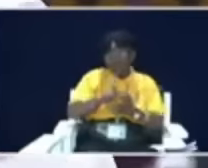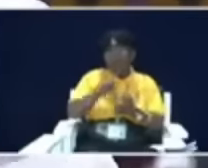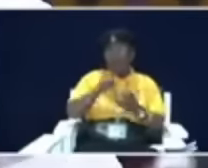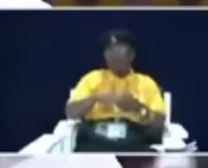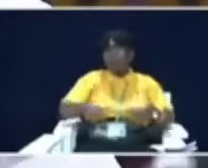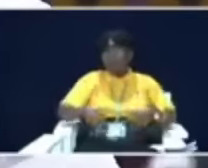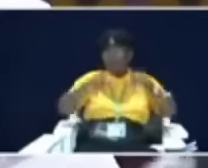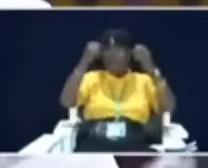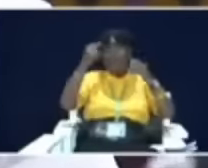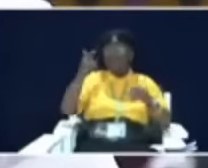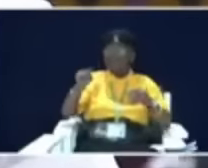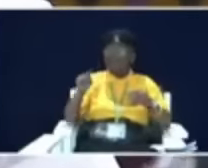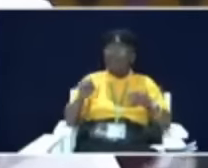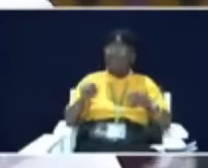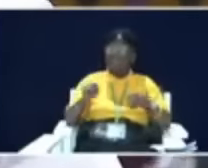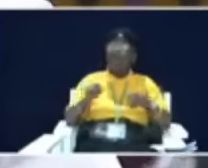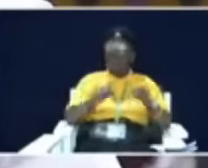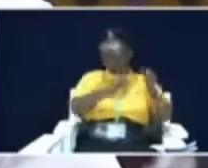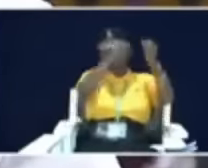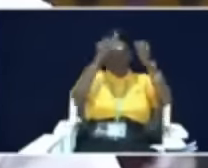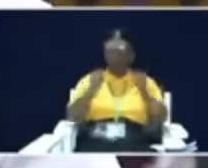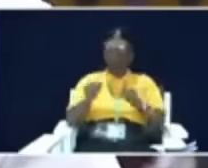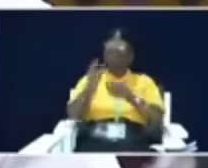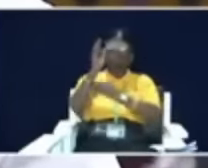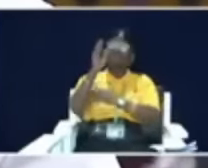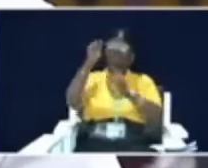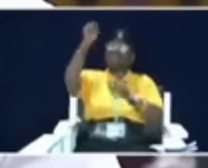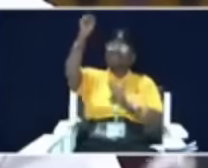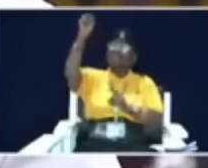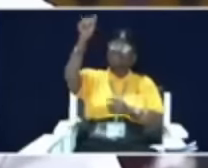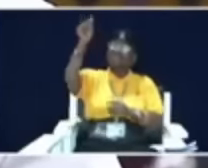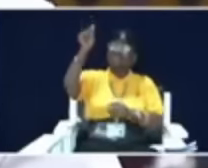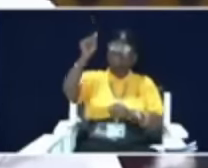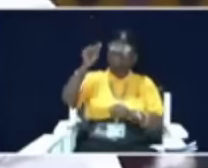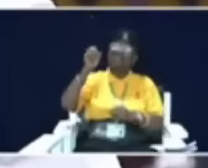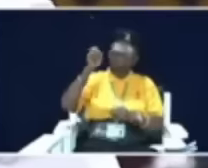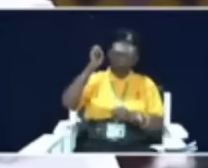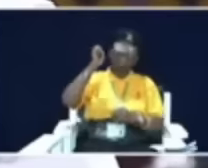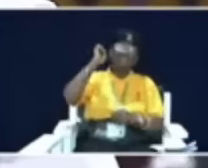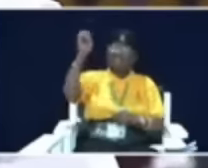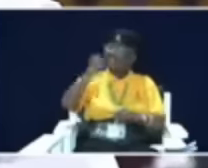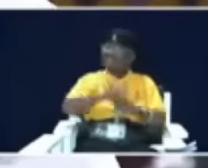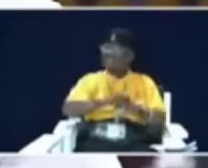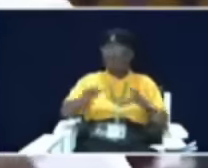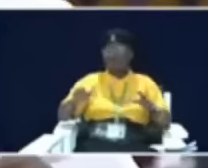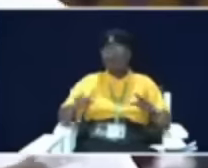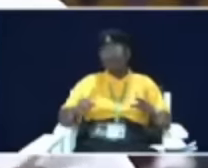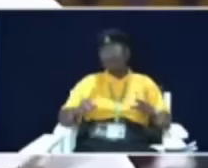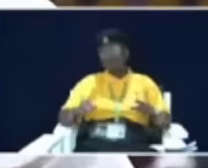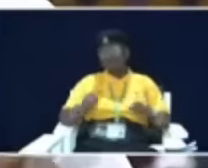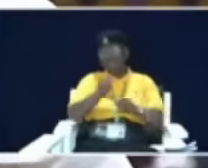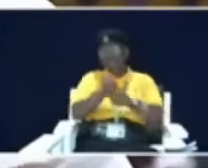The Almighty God Himself is slow to